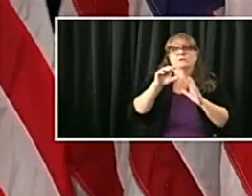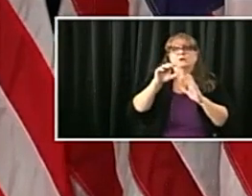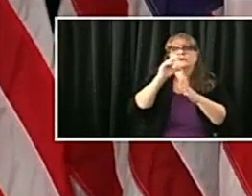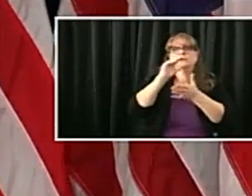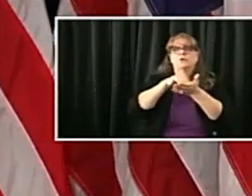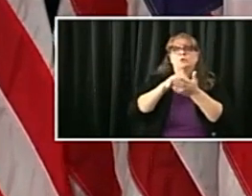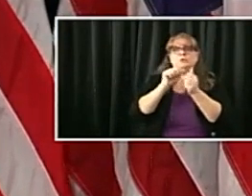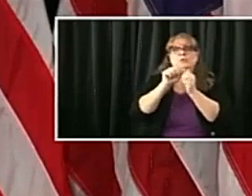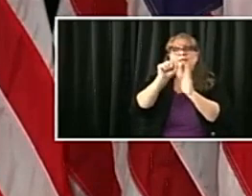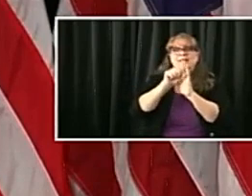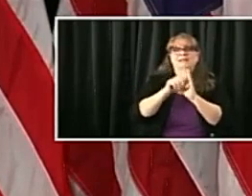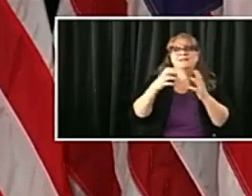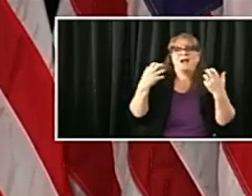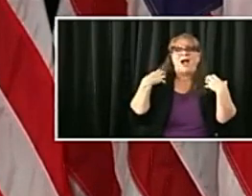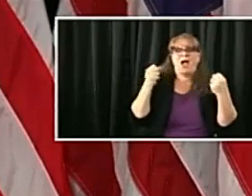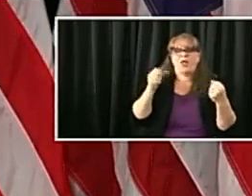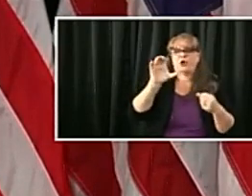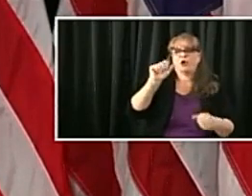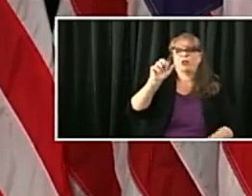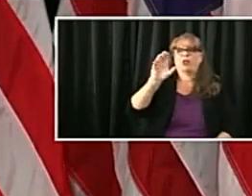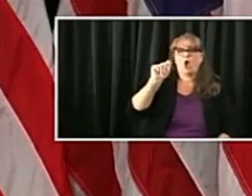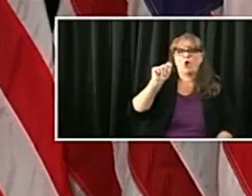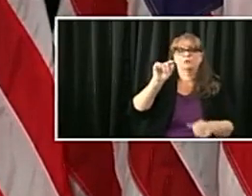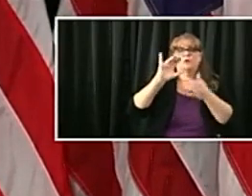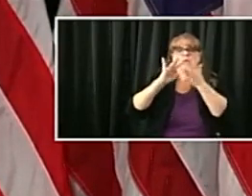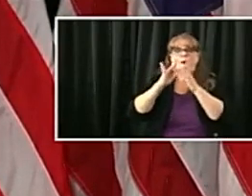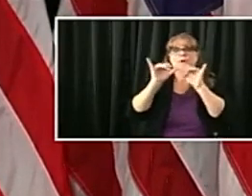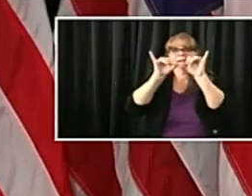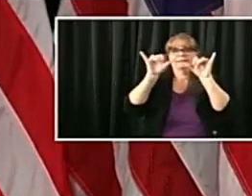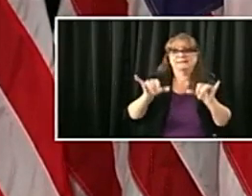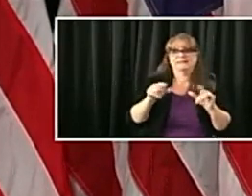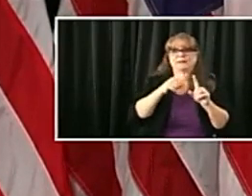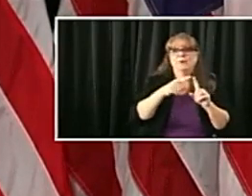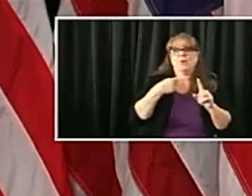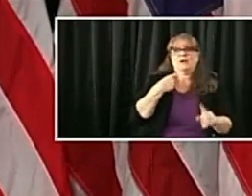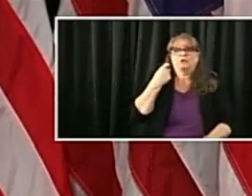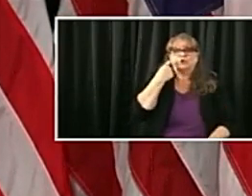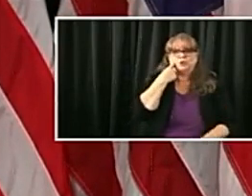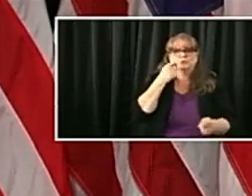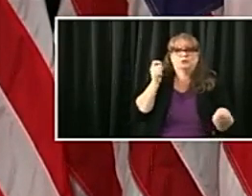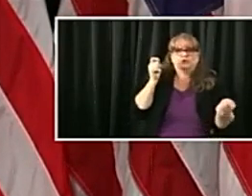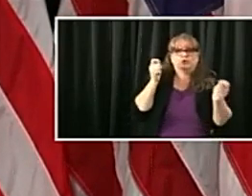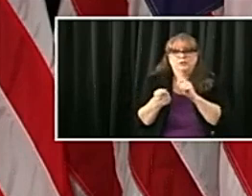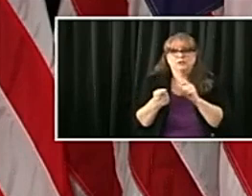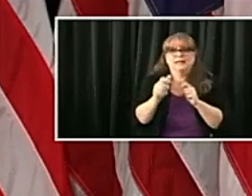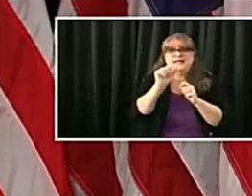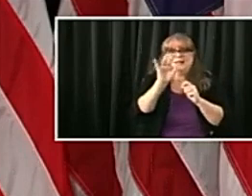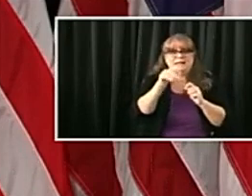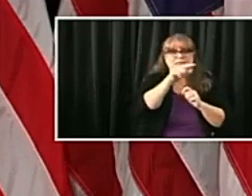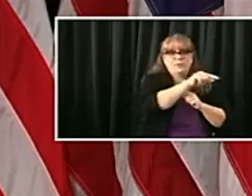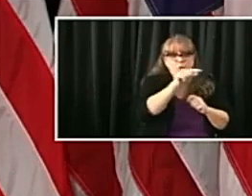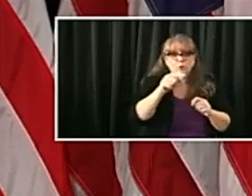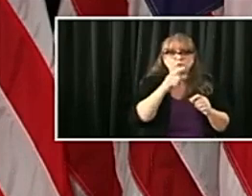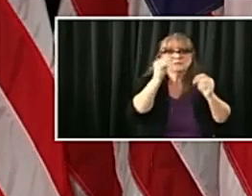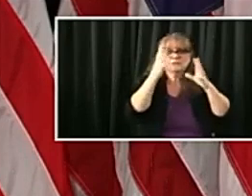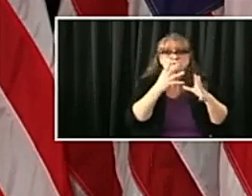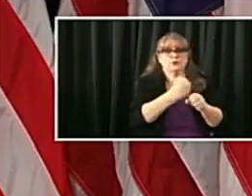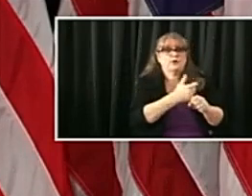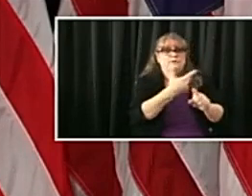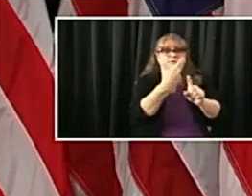system, updating Colorado's guidance on quarantine after vaccination. So our recommendation in that